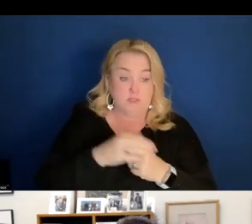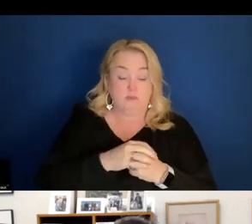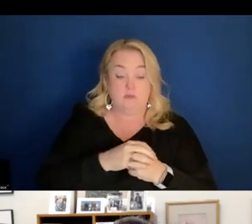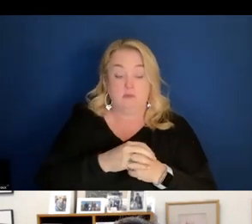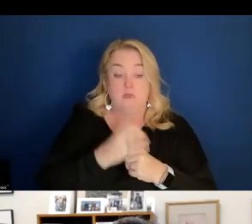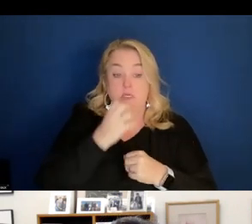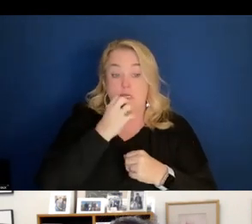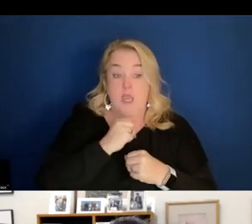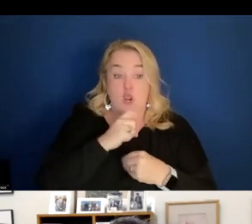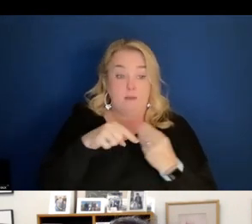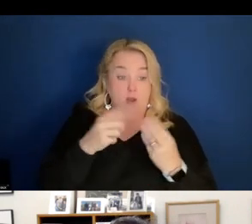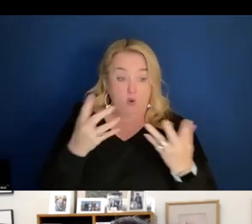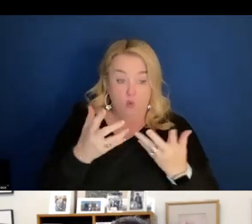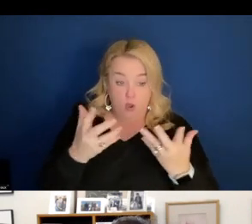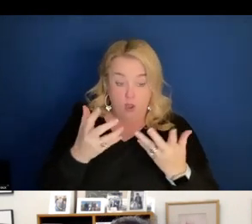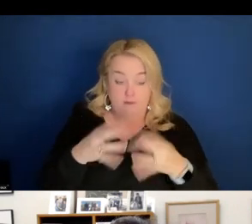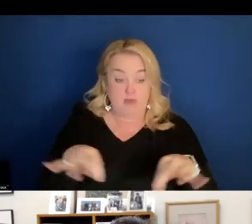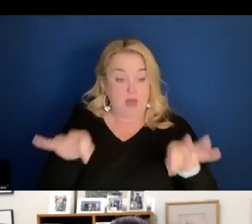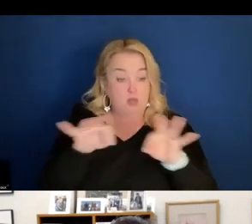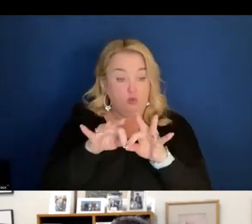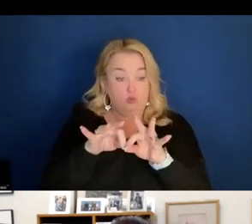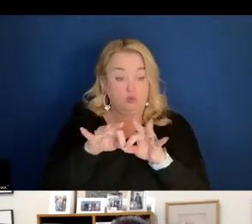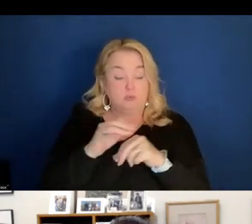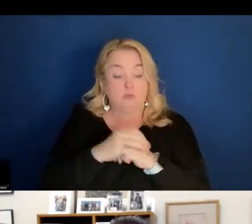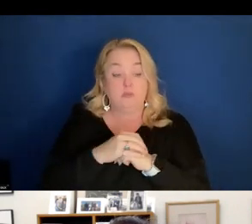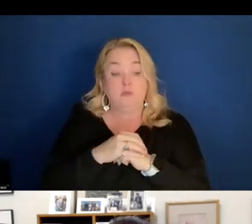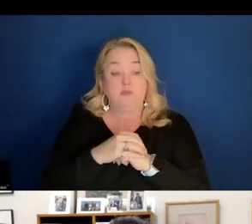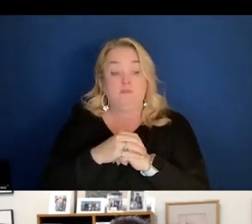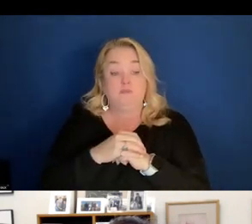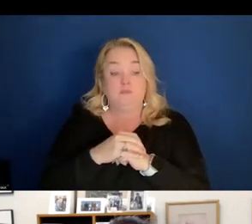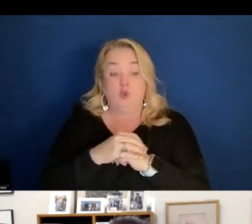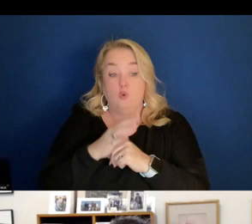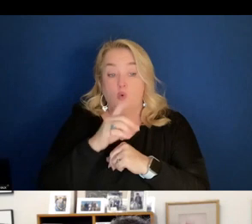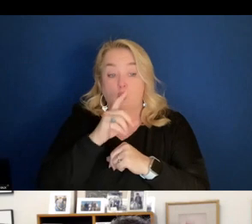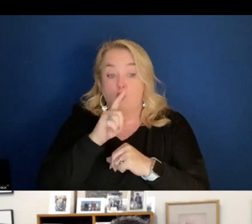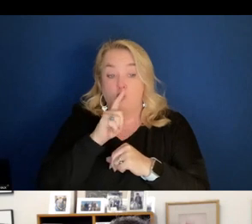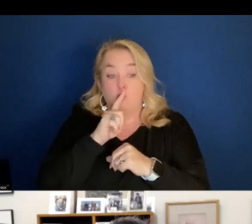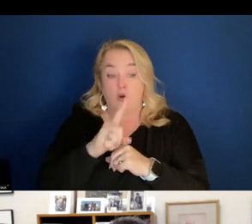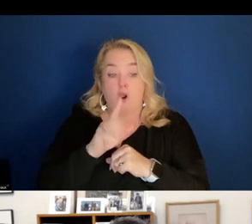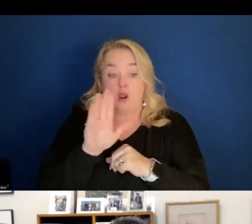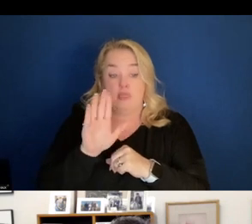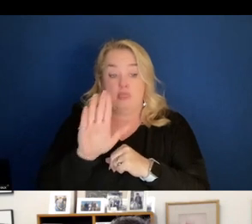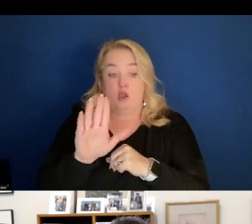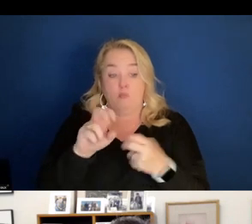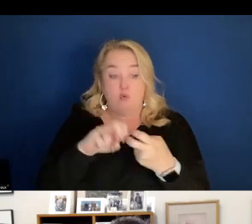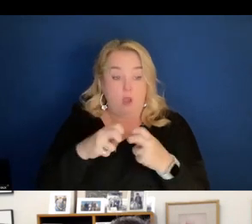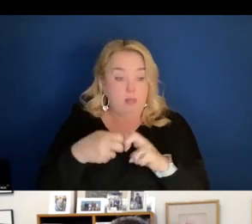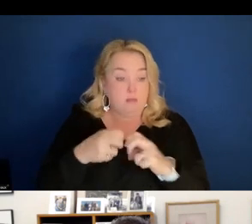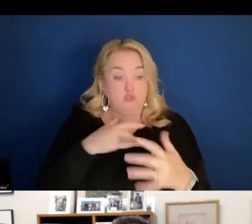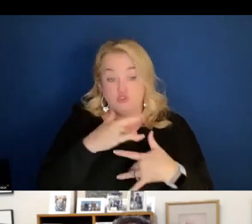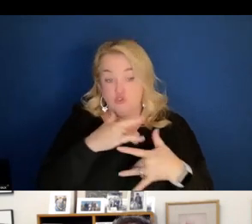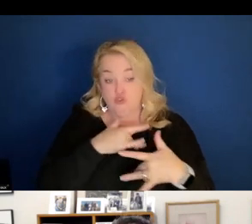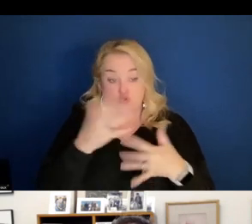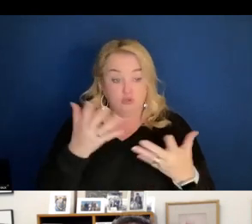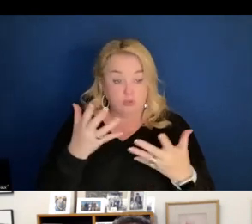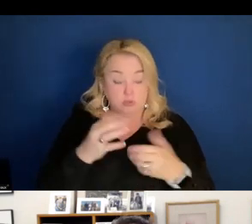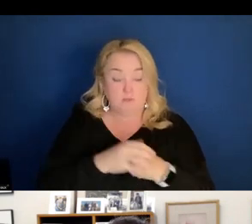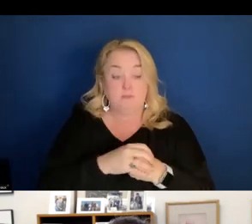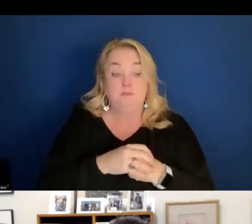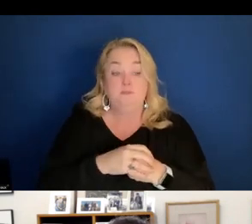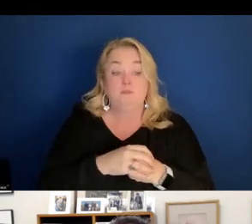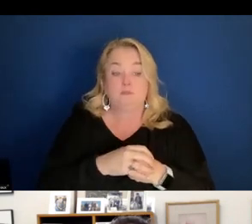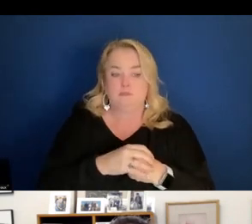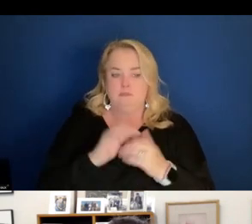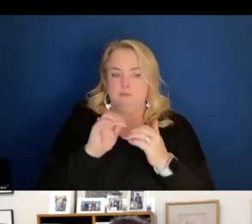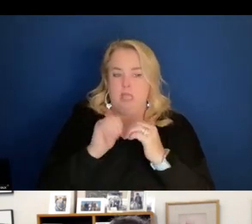values? What do they care about? What are the things that are really pressing on them? What are their problems and concerns, right? And then